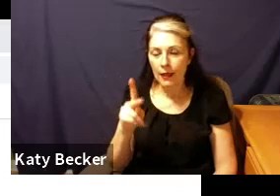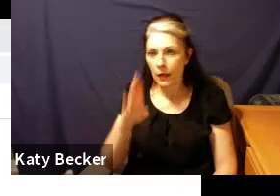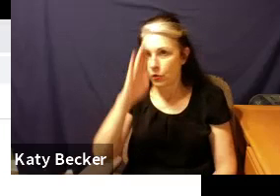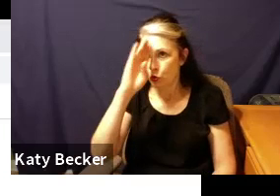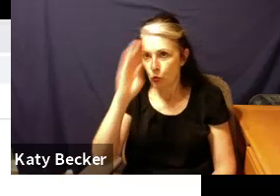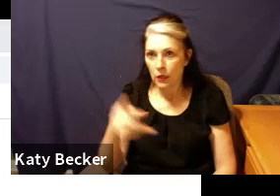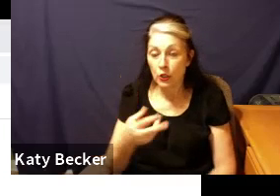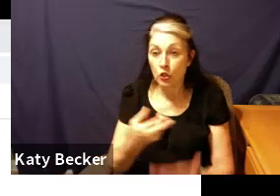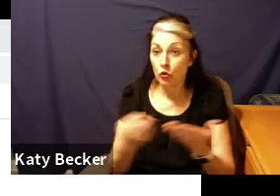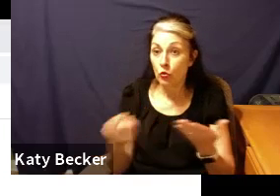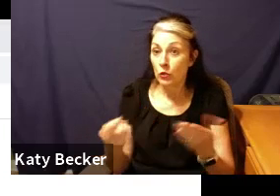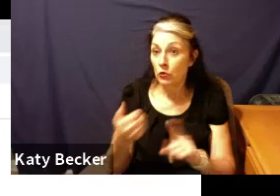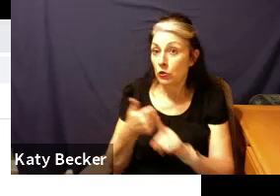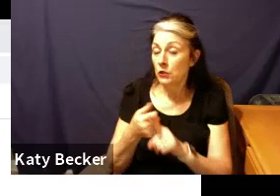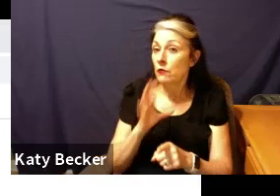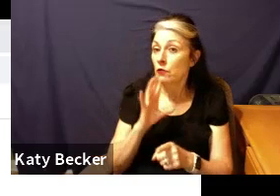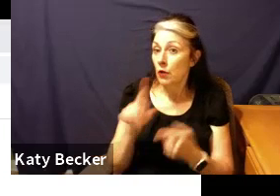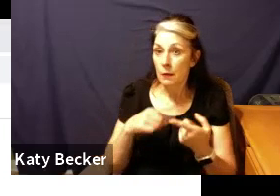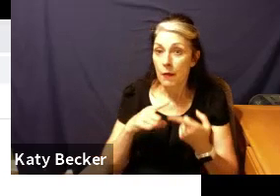mentioned.